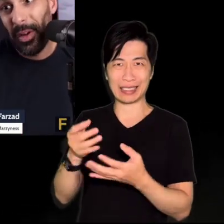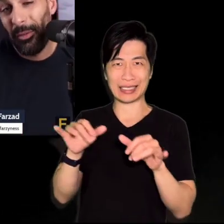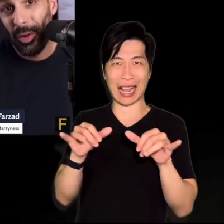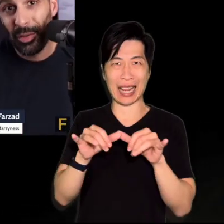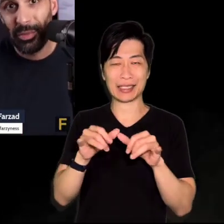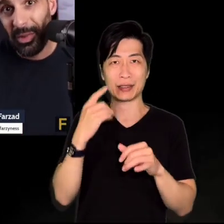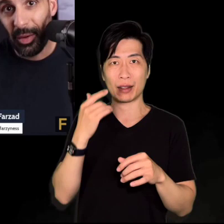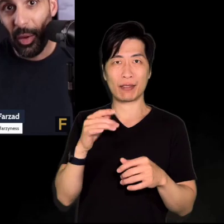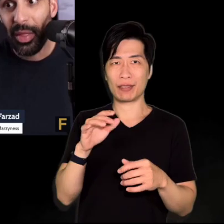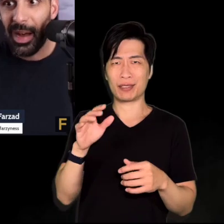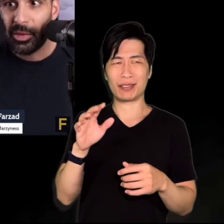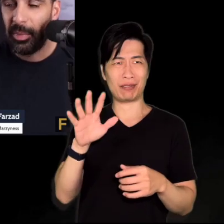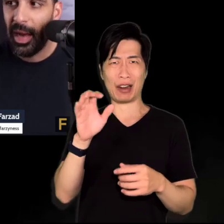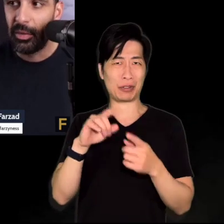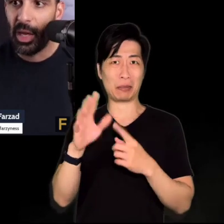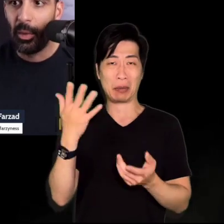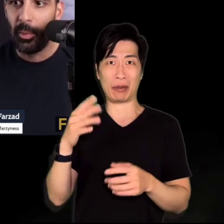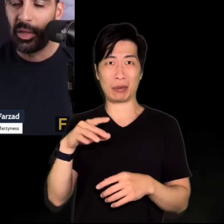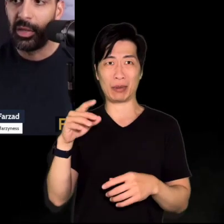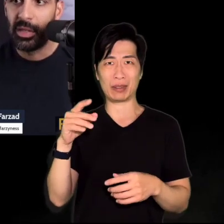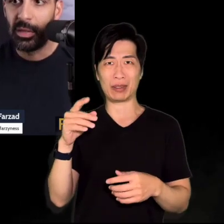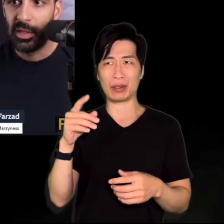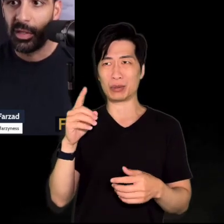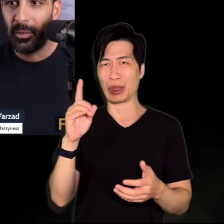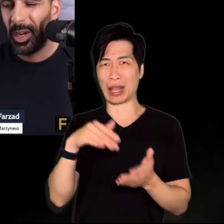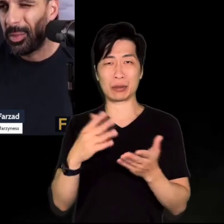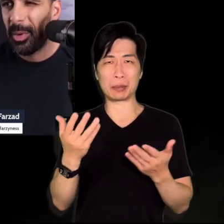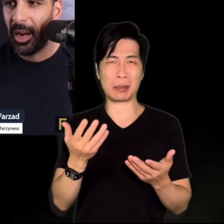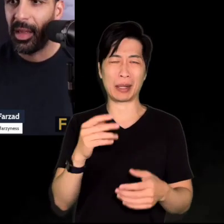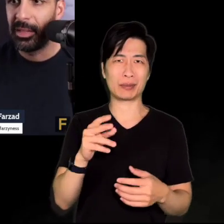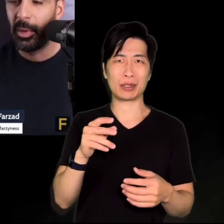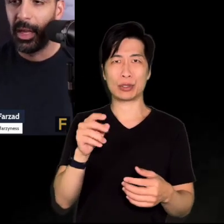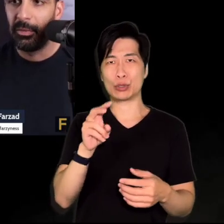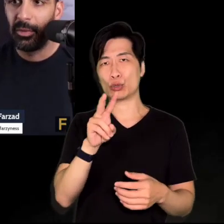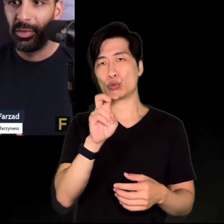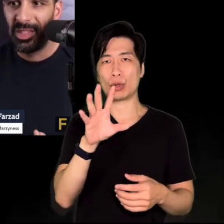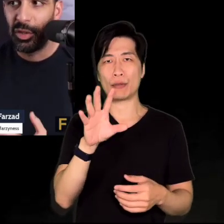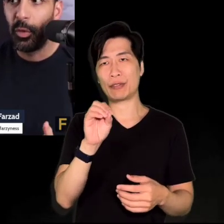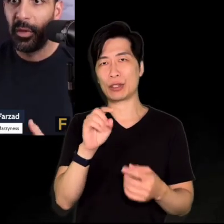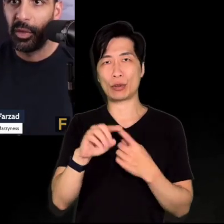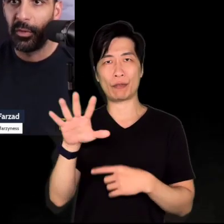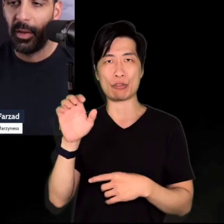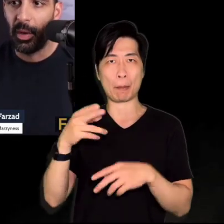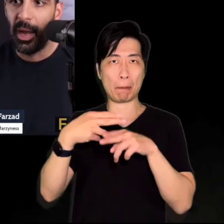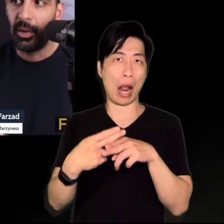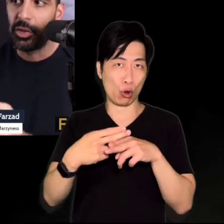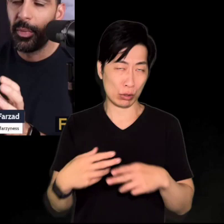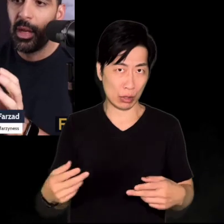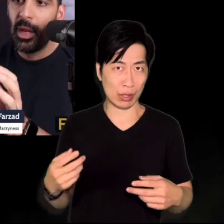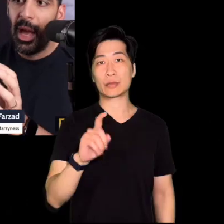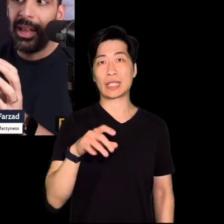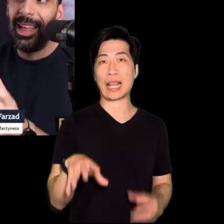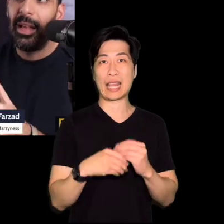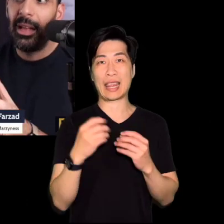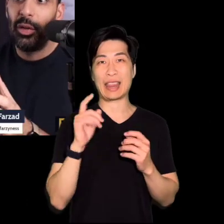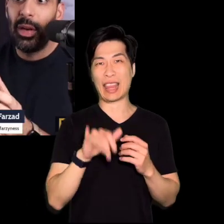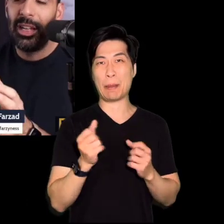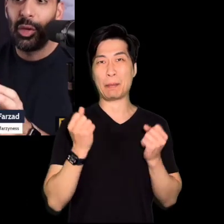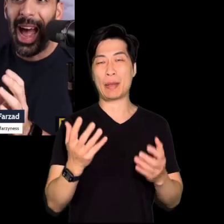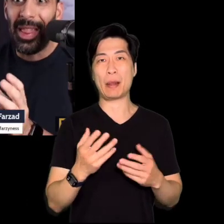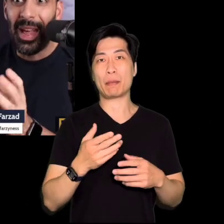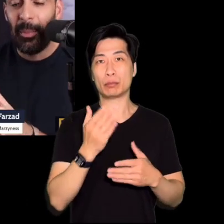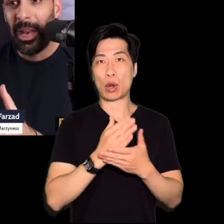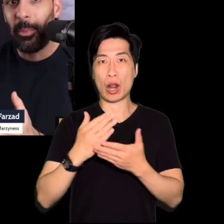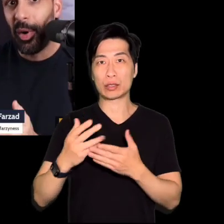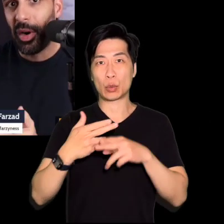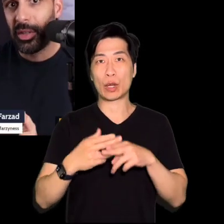going to weigh 500 to, I don't know, 1,000 pounds, however much this stuff weighs. Probably not 1,000, but like, say, 250 to 500 pounds. And you need